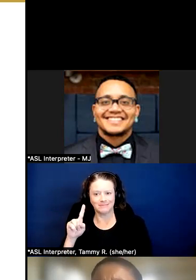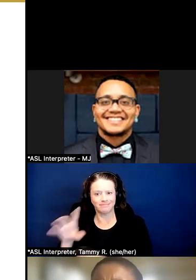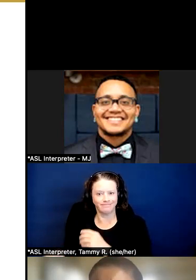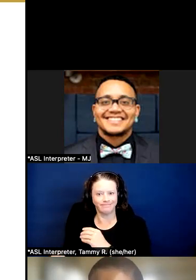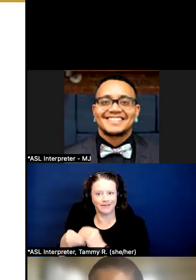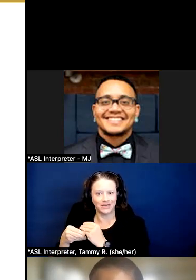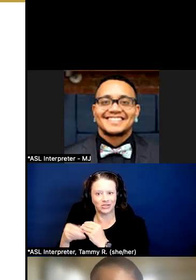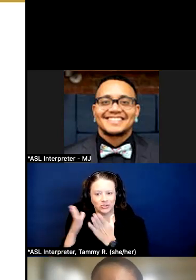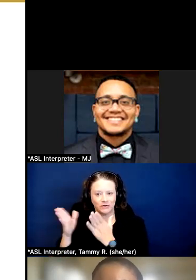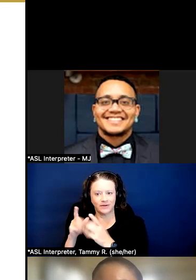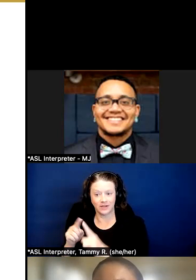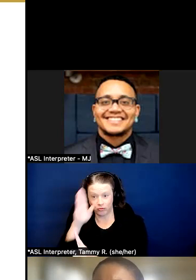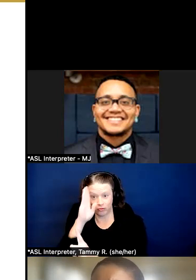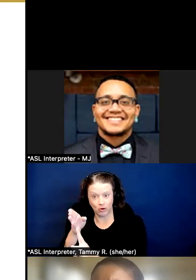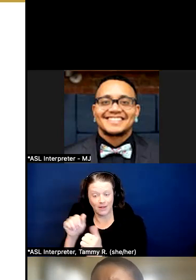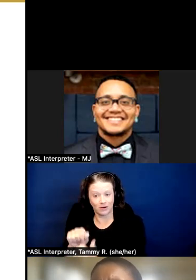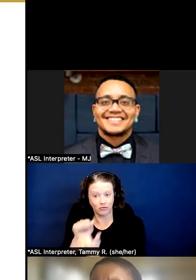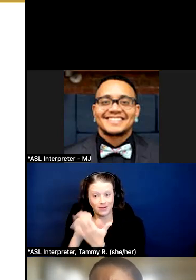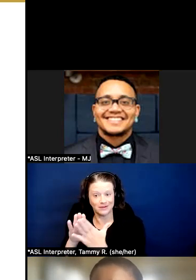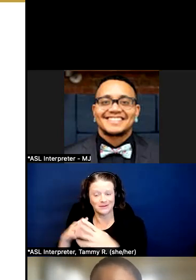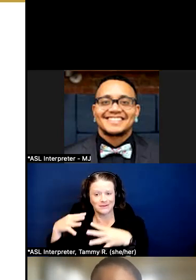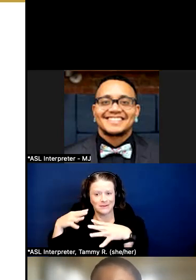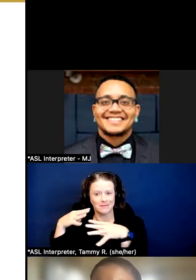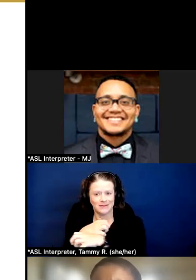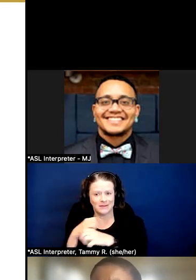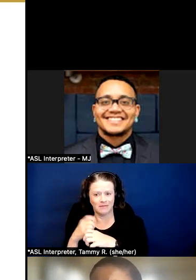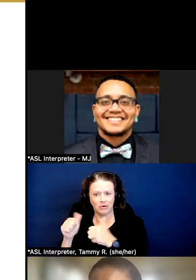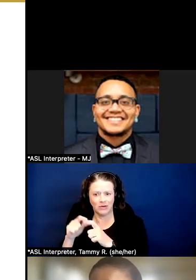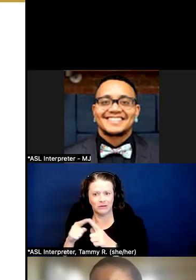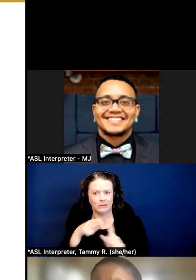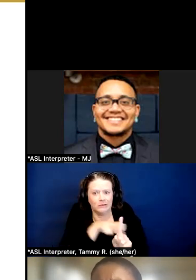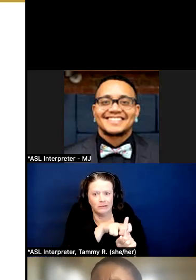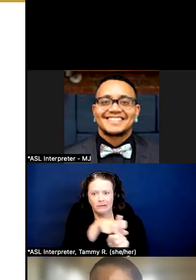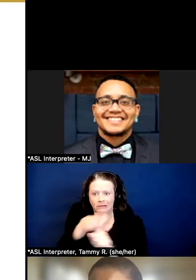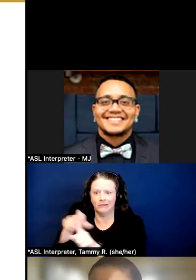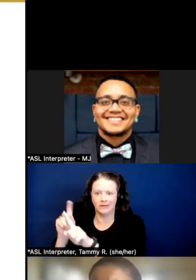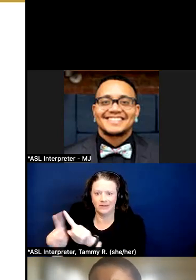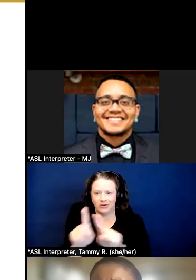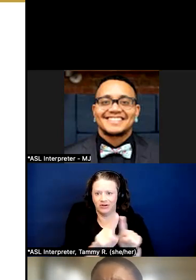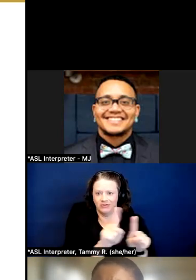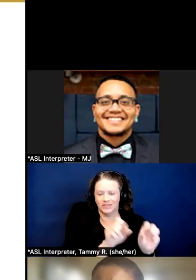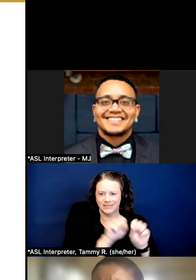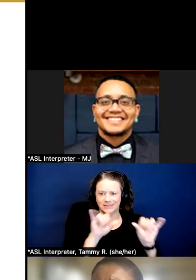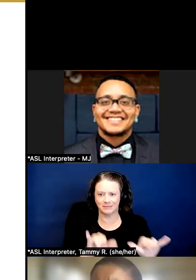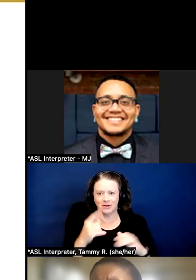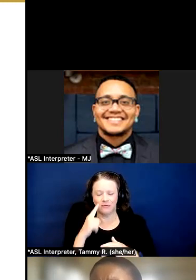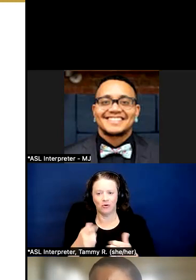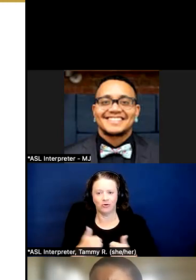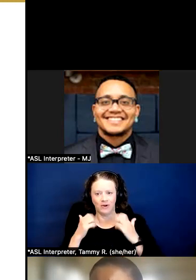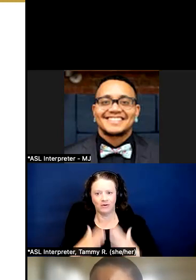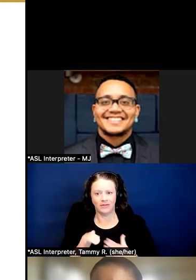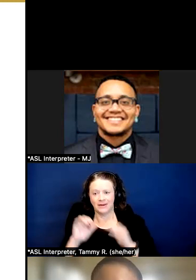the complexity of navigating multiple systems for survivors, which we know can be burdensome